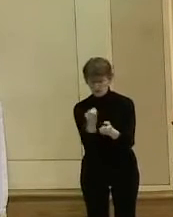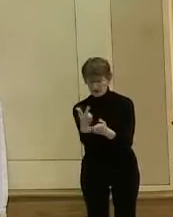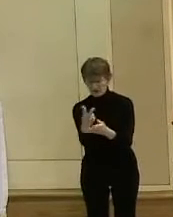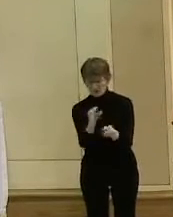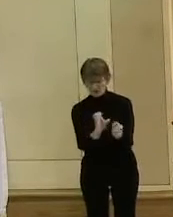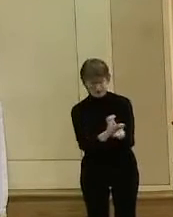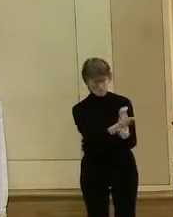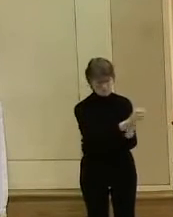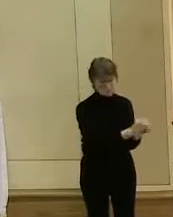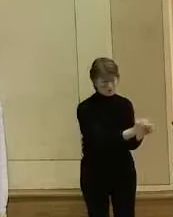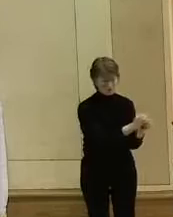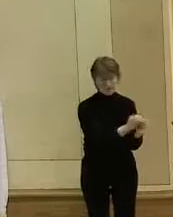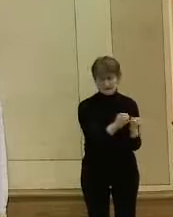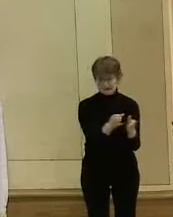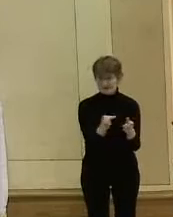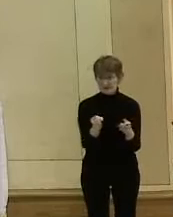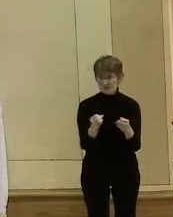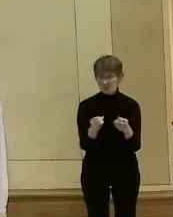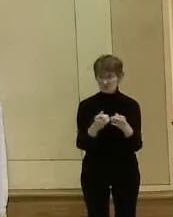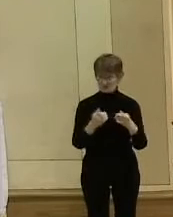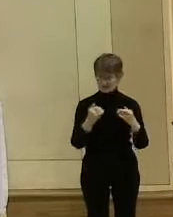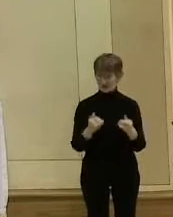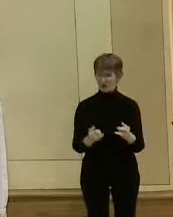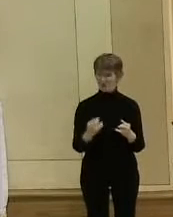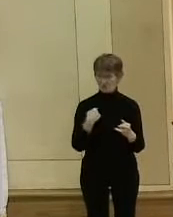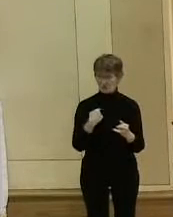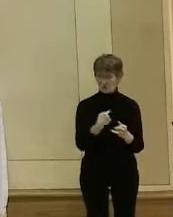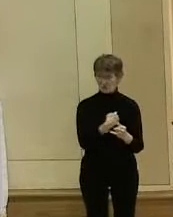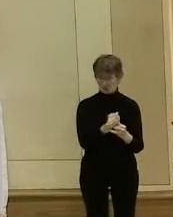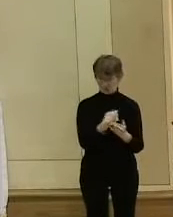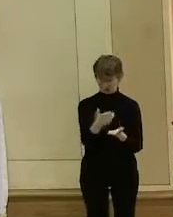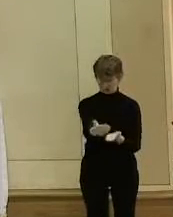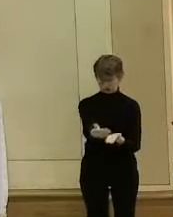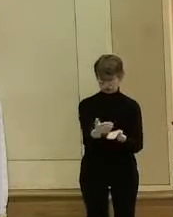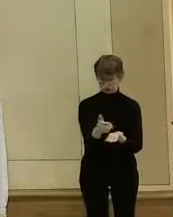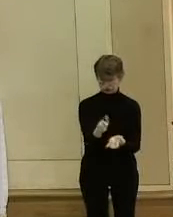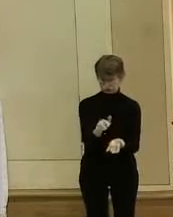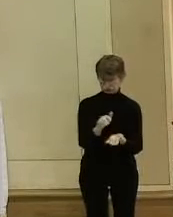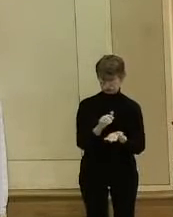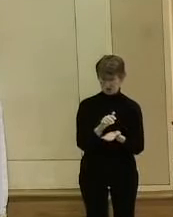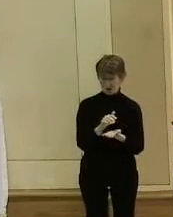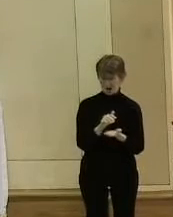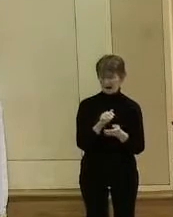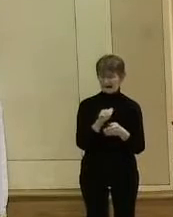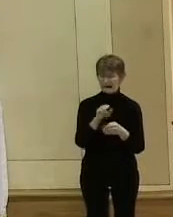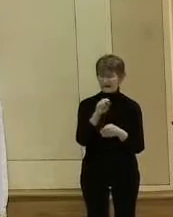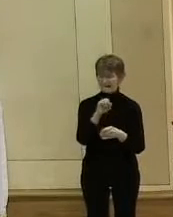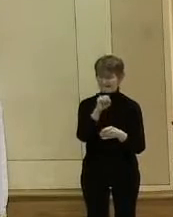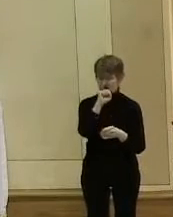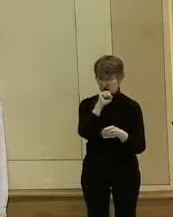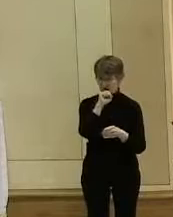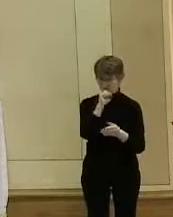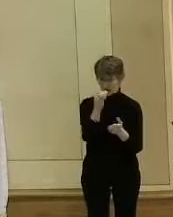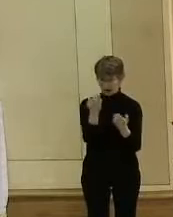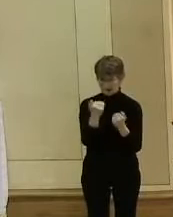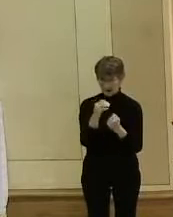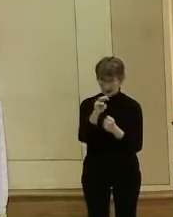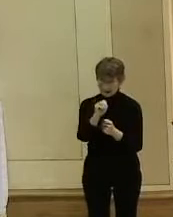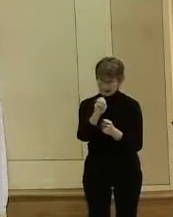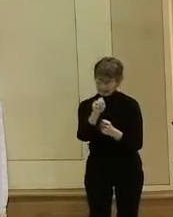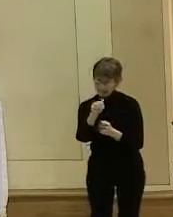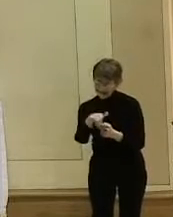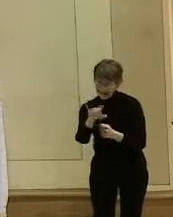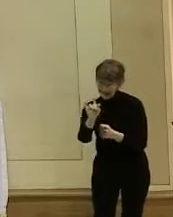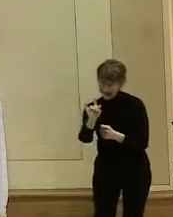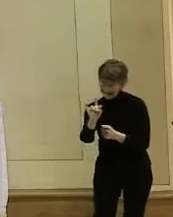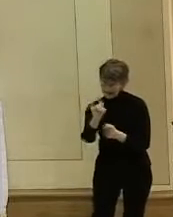can actually break ground. And our bishop is going to be here on the 18th of May